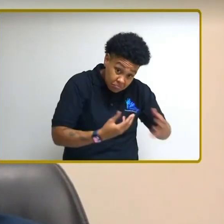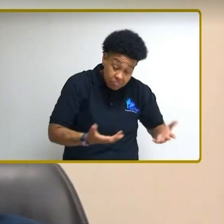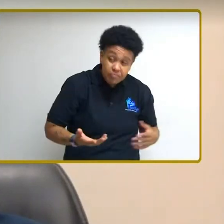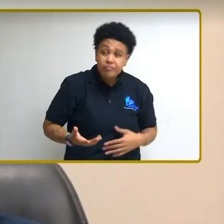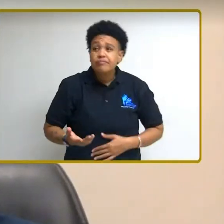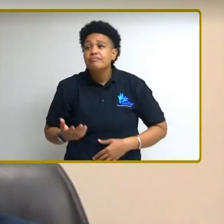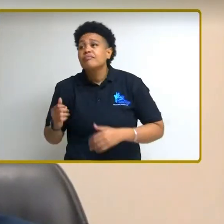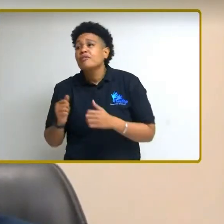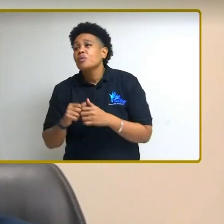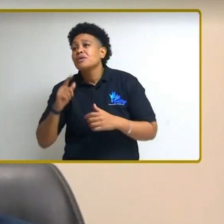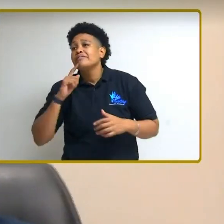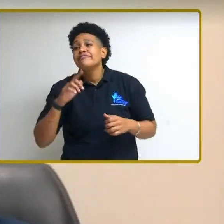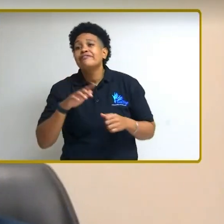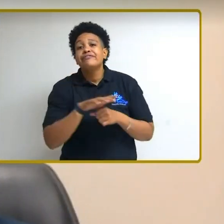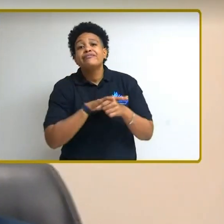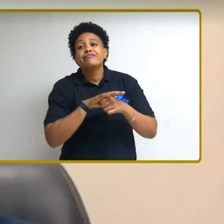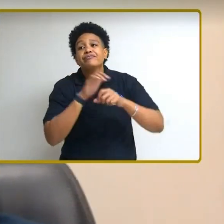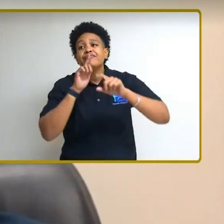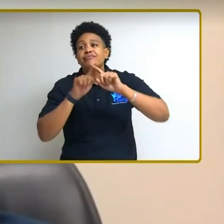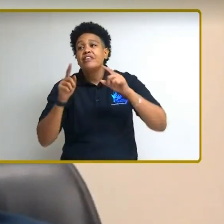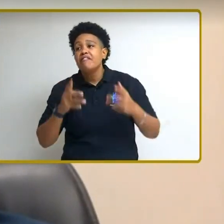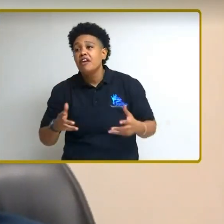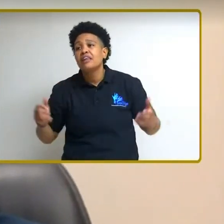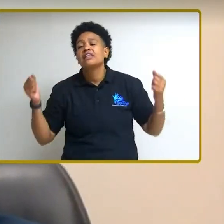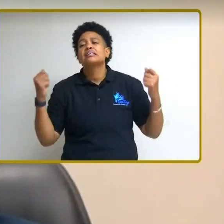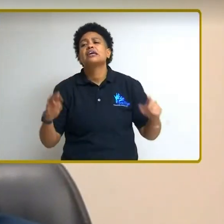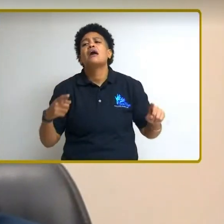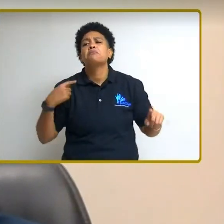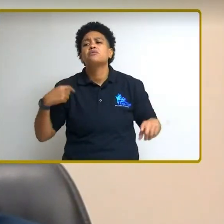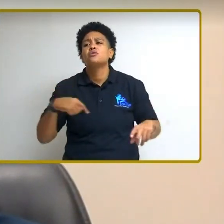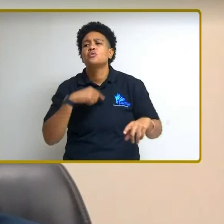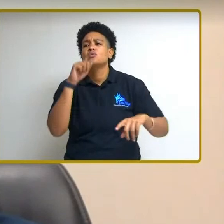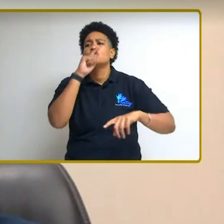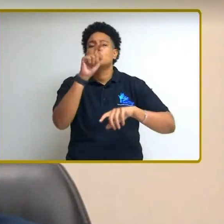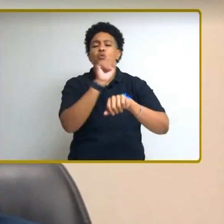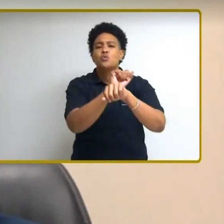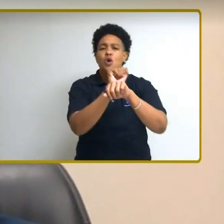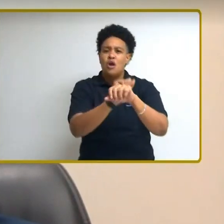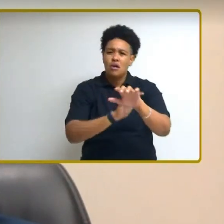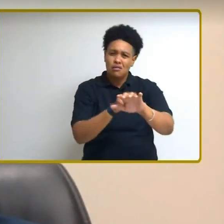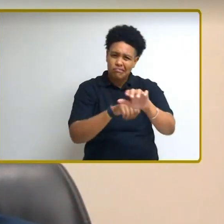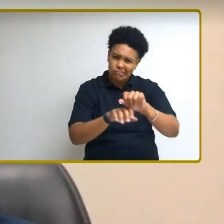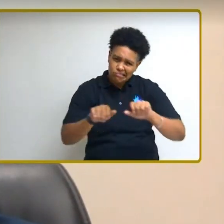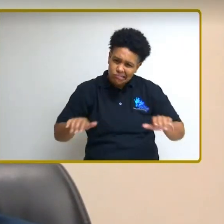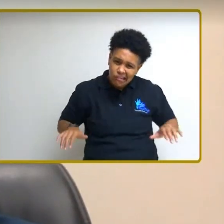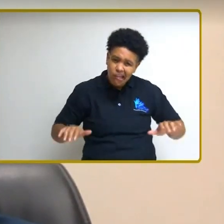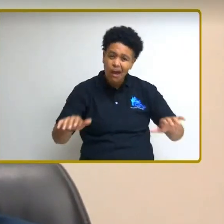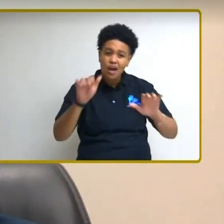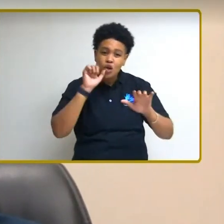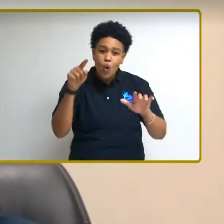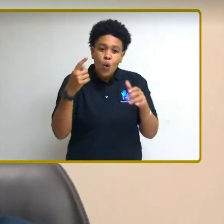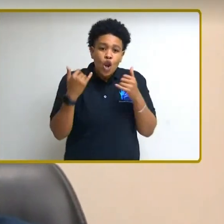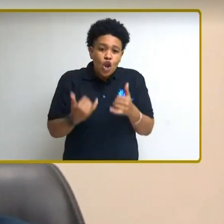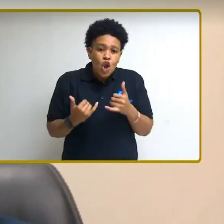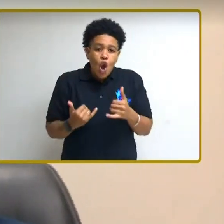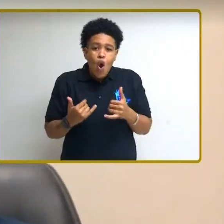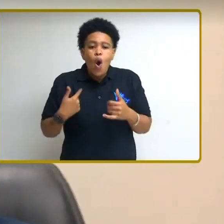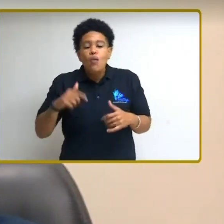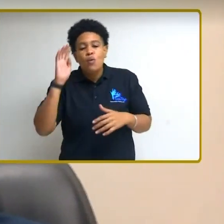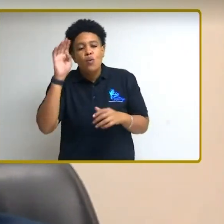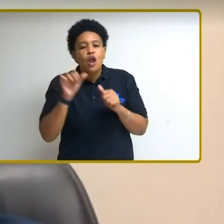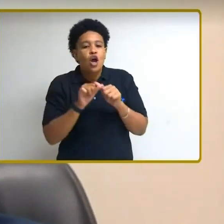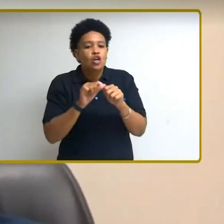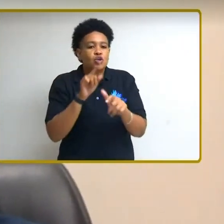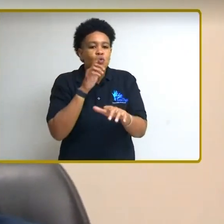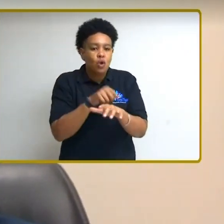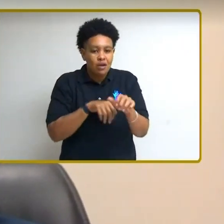with venues for different things. So we've been working very hard, not just now, and we will continue